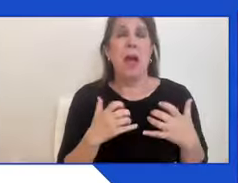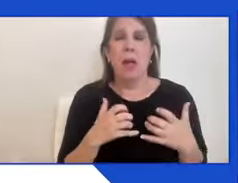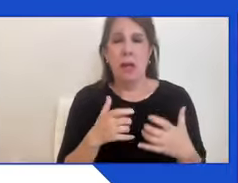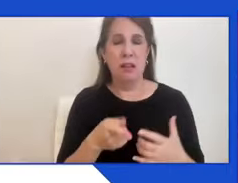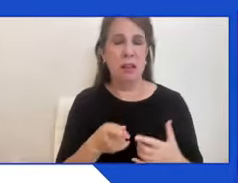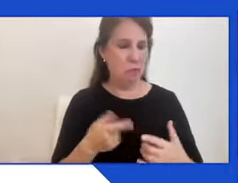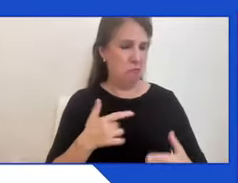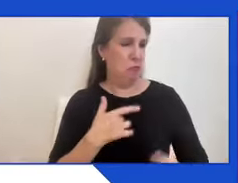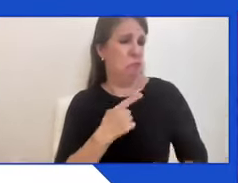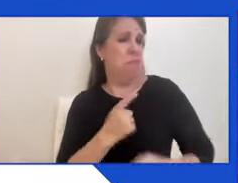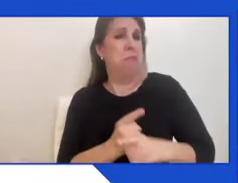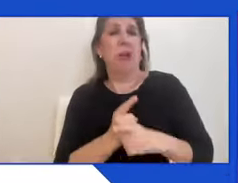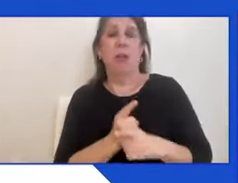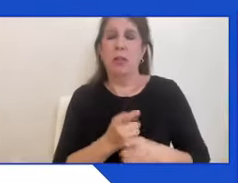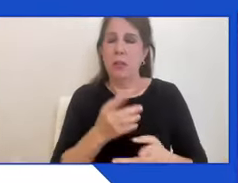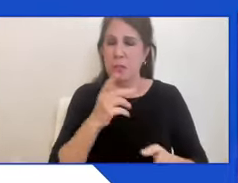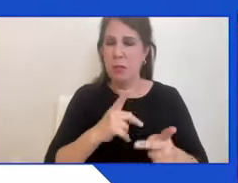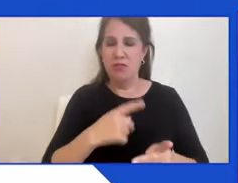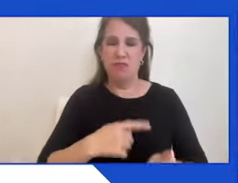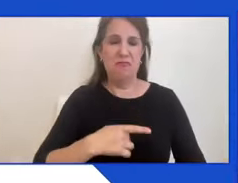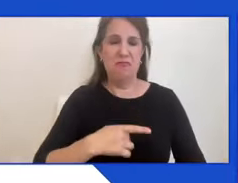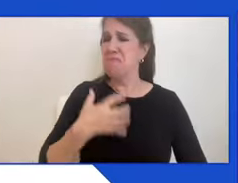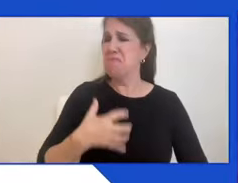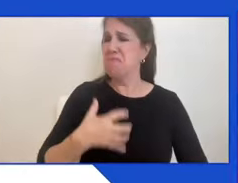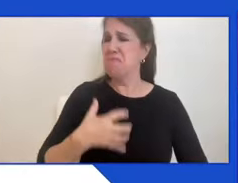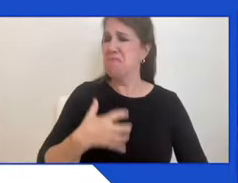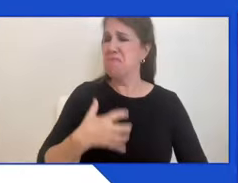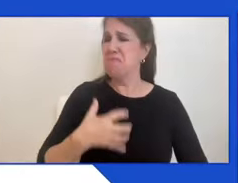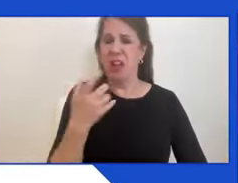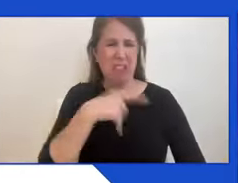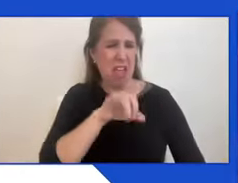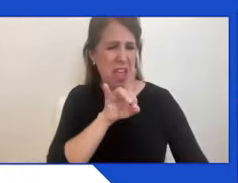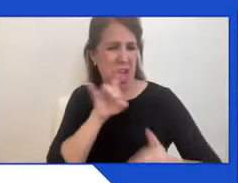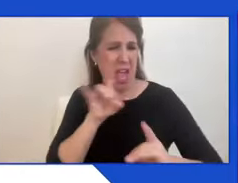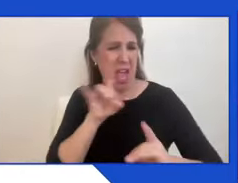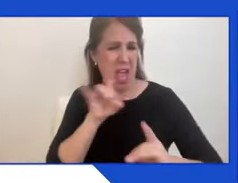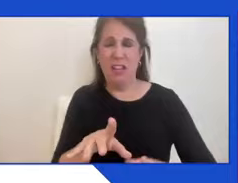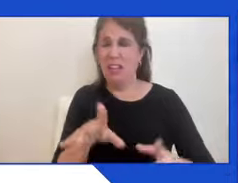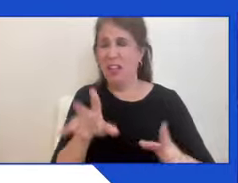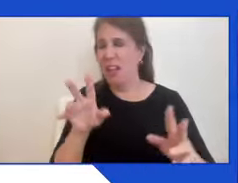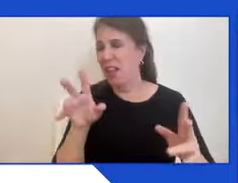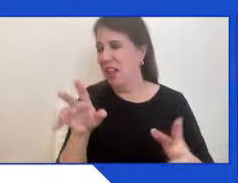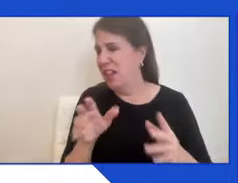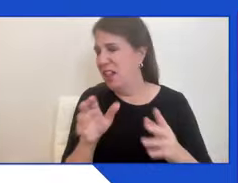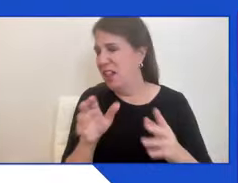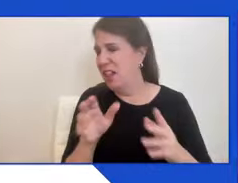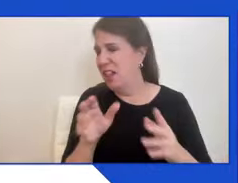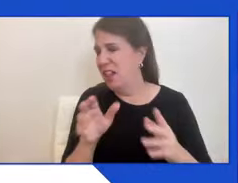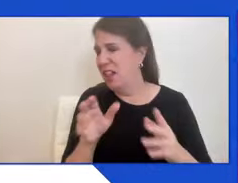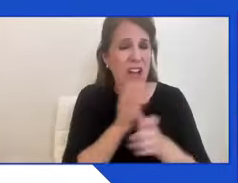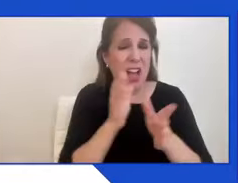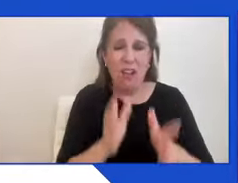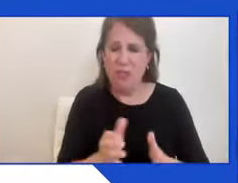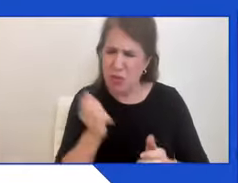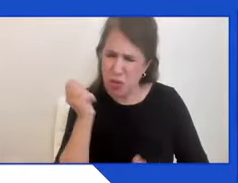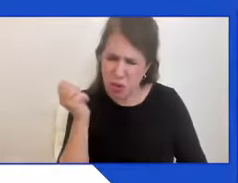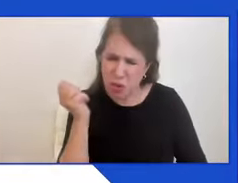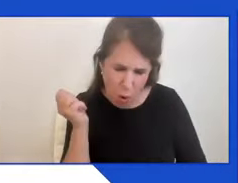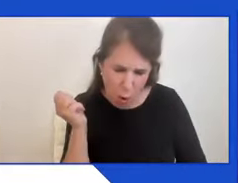righteous, the indignant, the haters, the leaders, the lovers, the every single one of